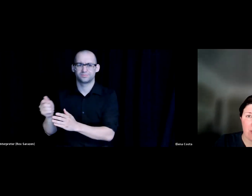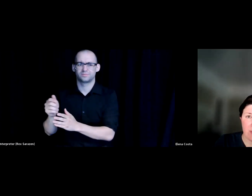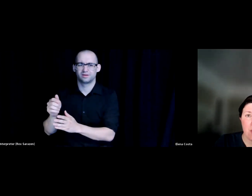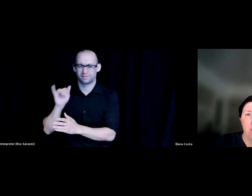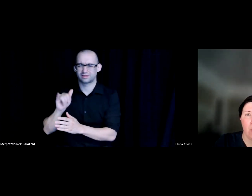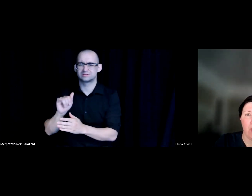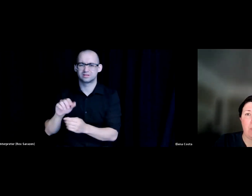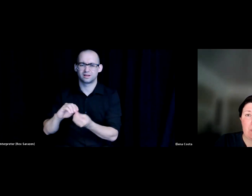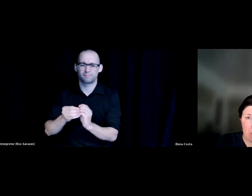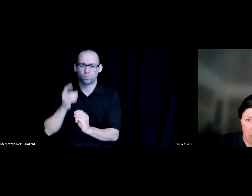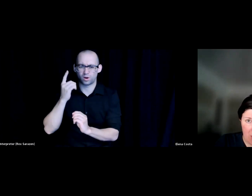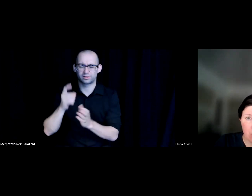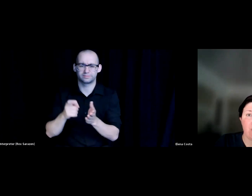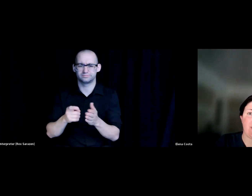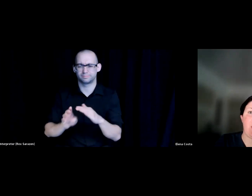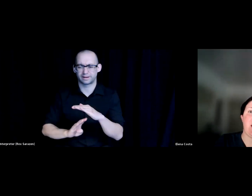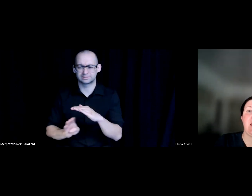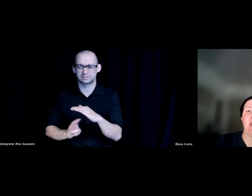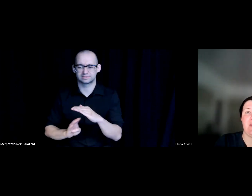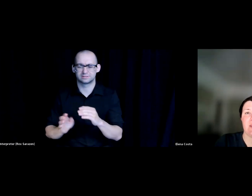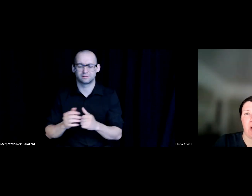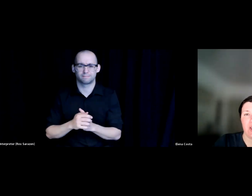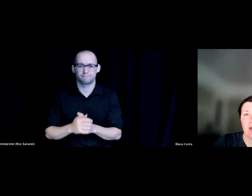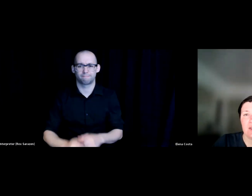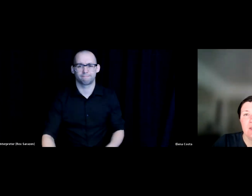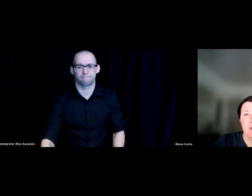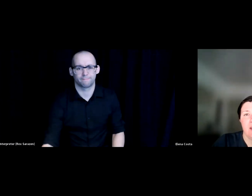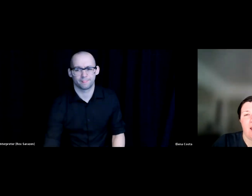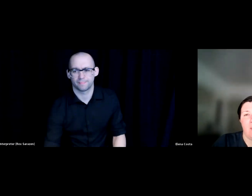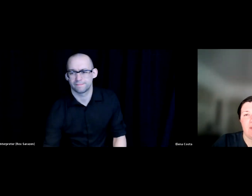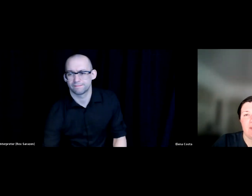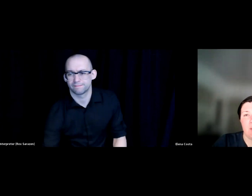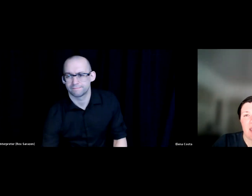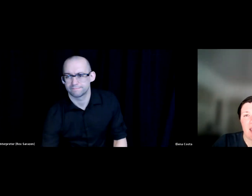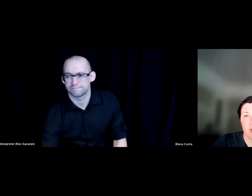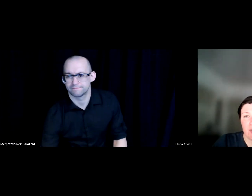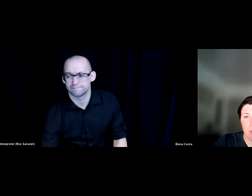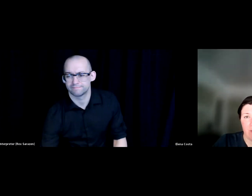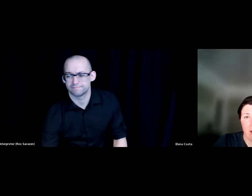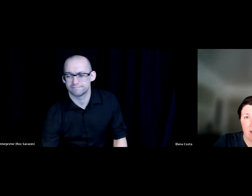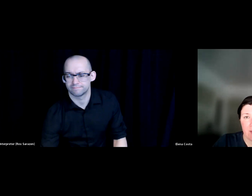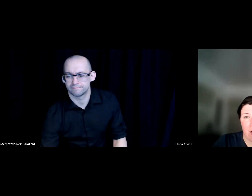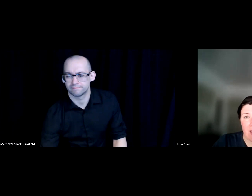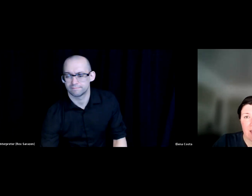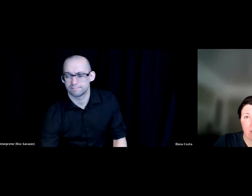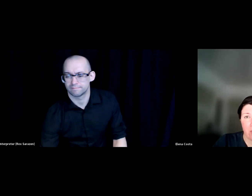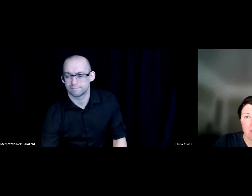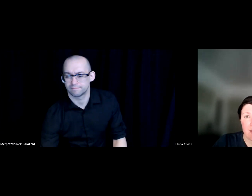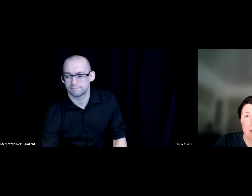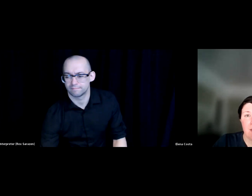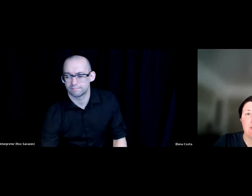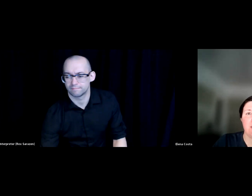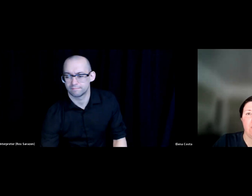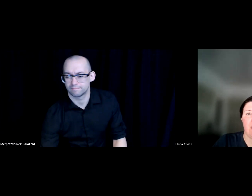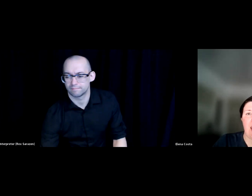identifying which counties would be participating in this project. CDPH is providing training and